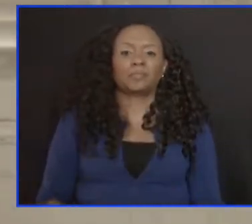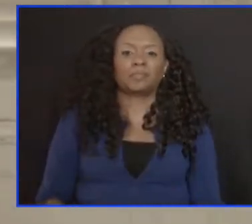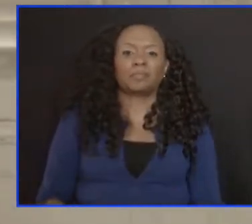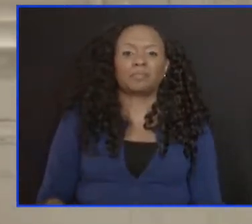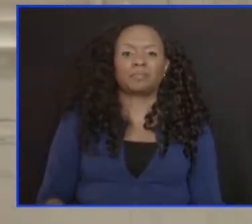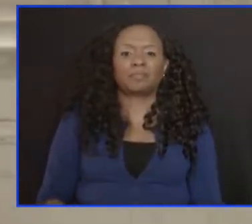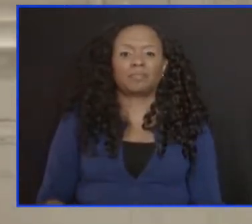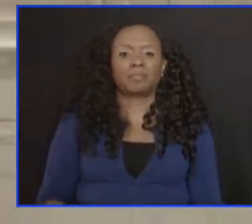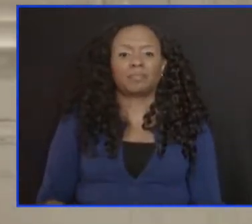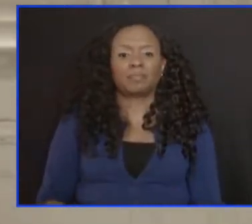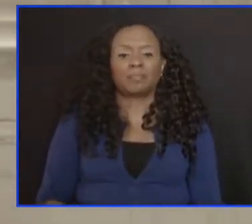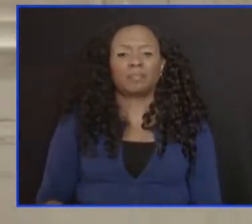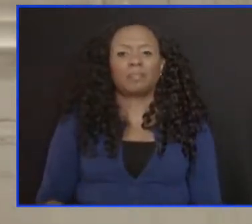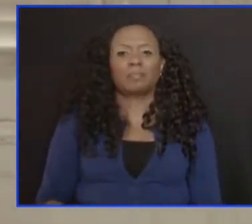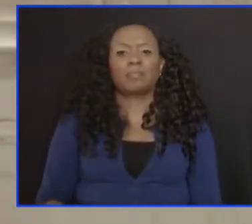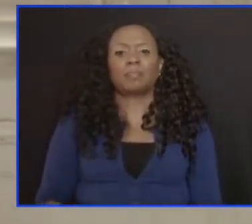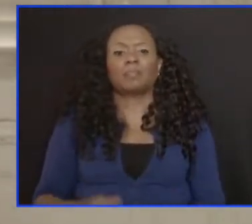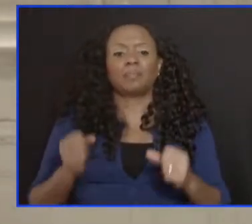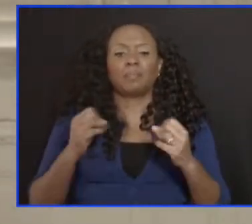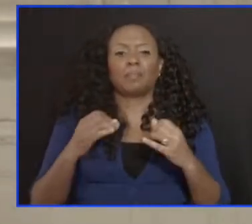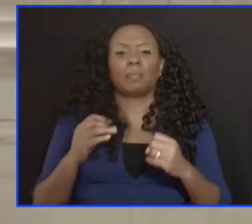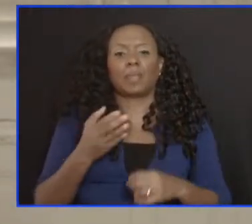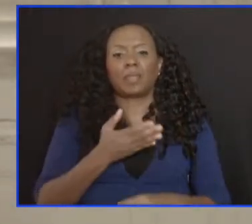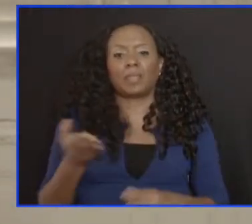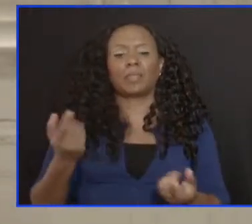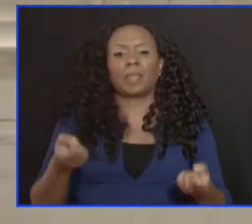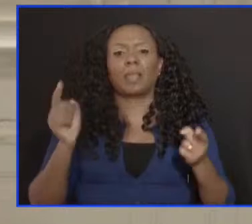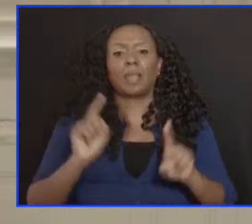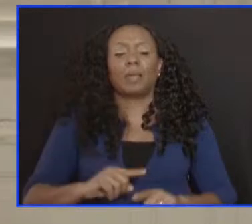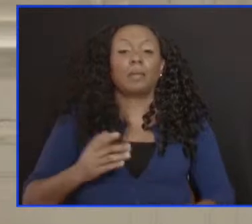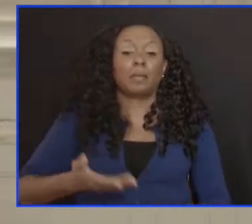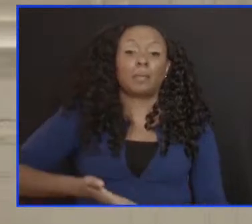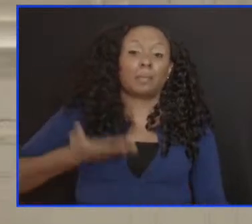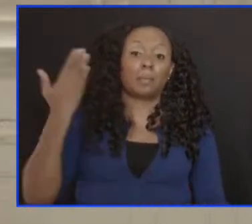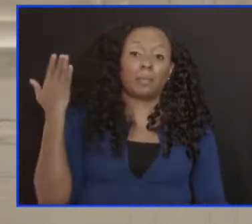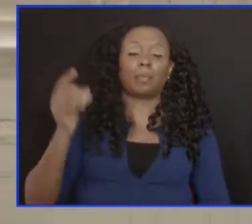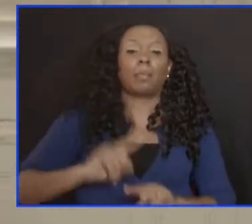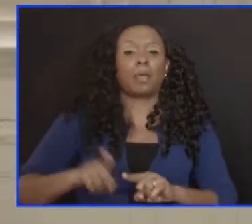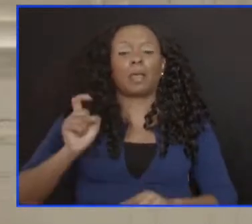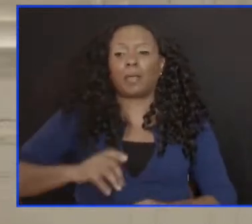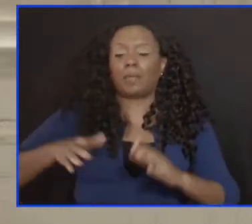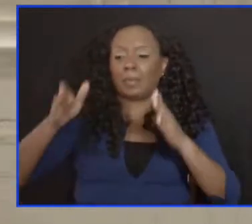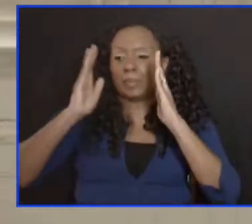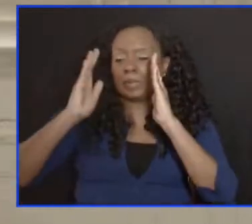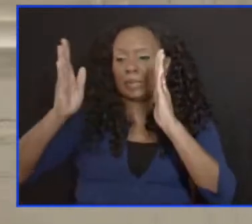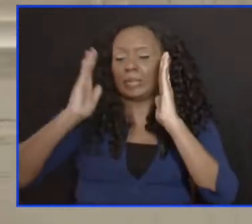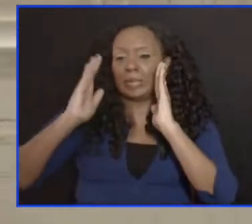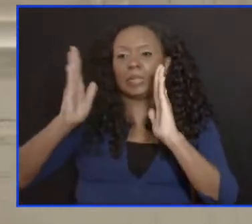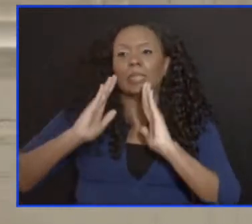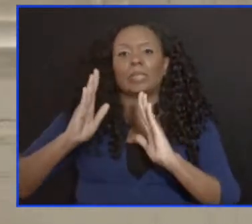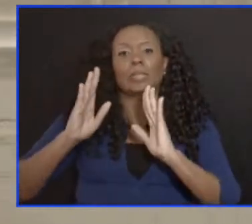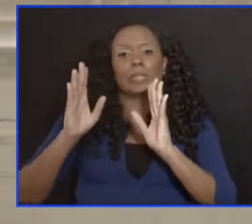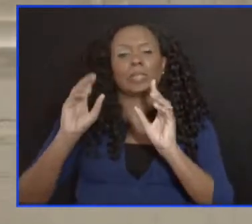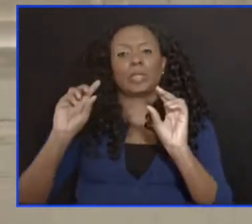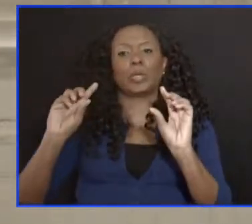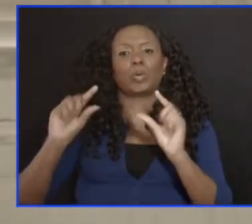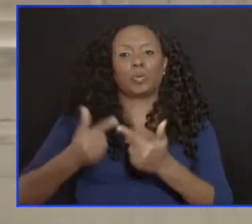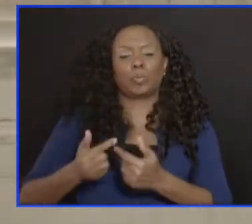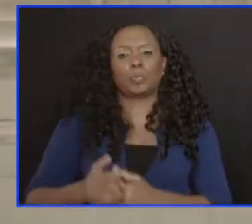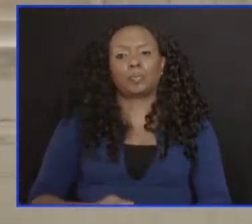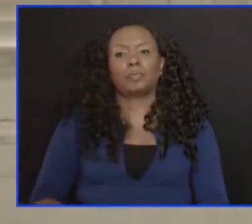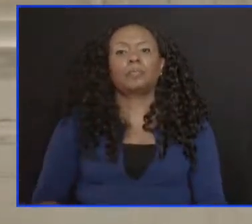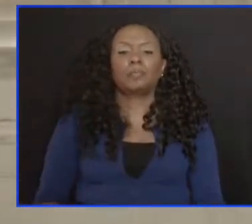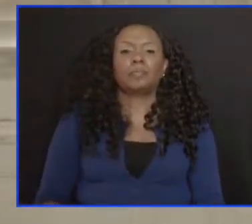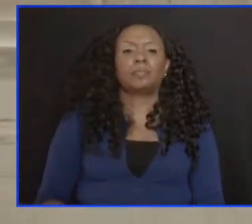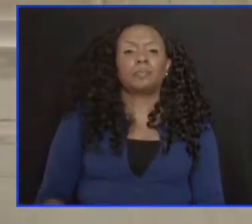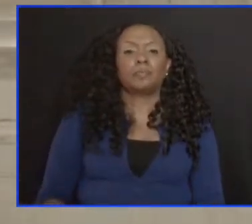that they've done in the past. And I think we need to pay special attention to this particular group at this time. I think for most of you across